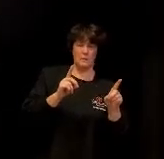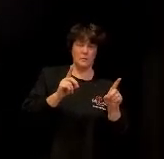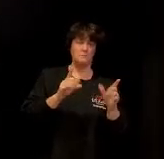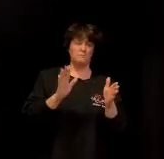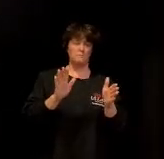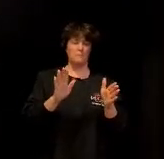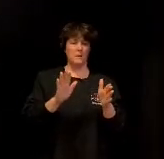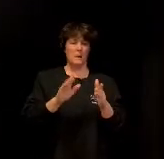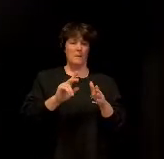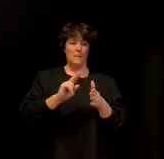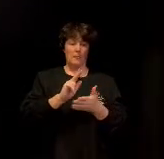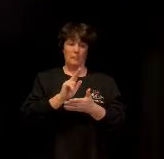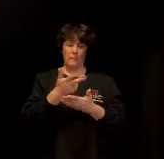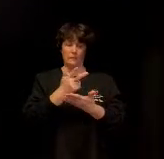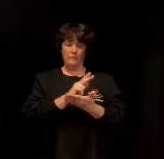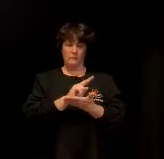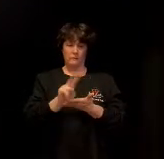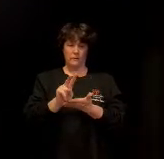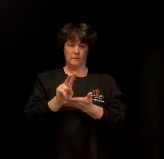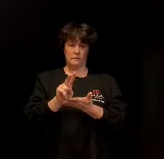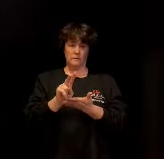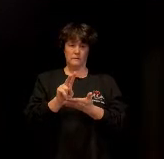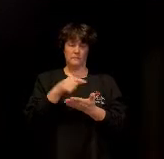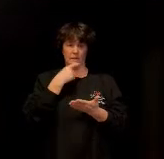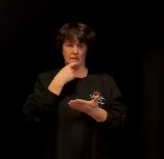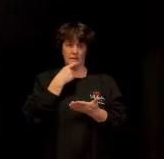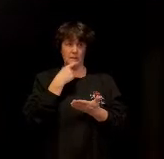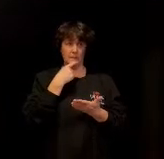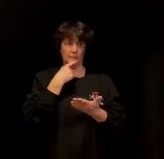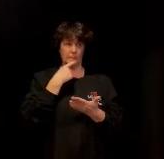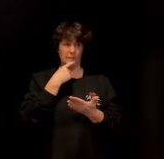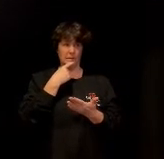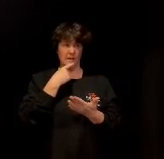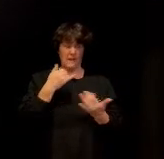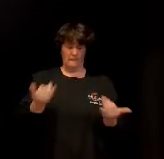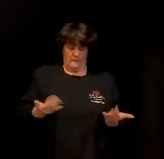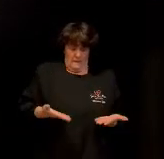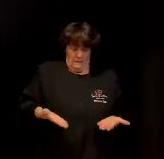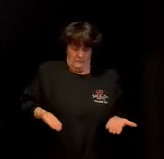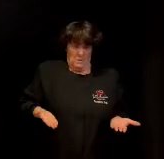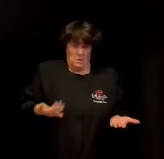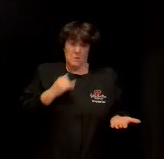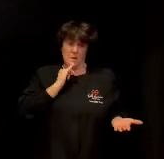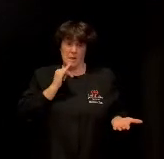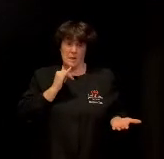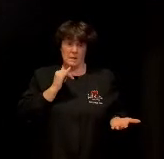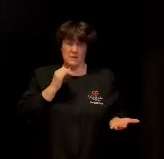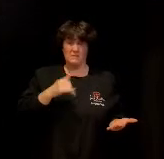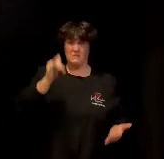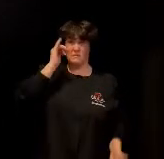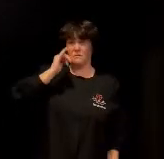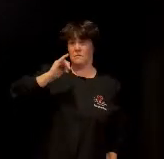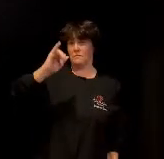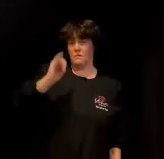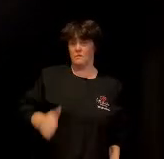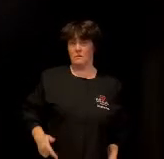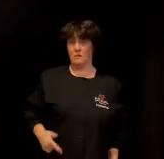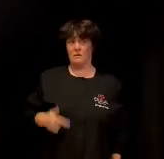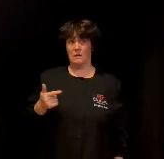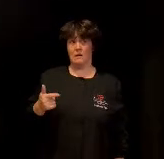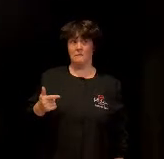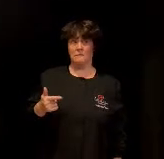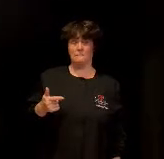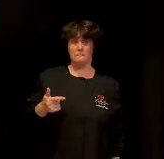the third verse of John 17, it says this, and this is what? Eternal life.